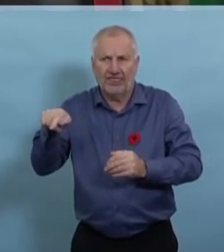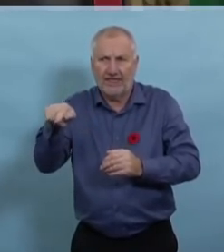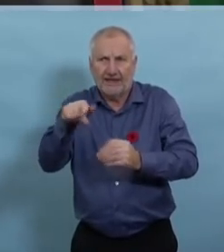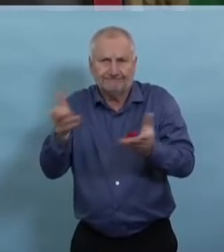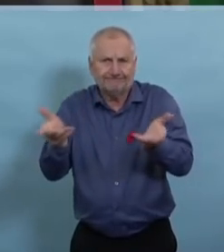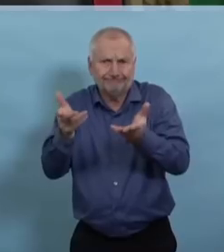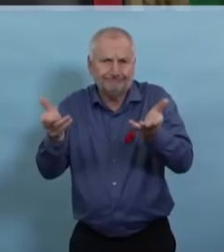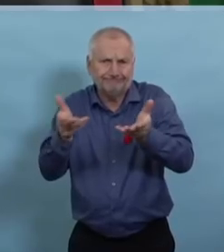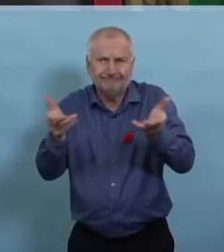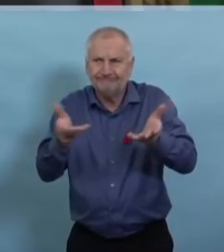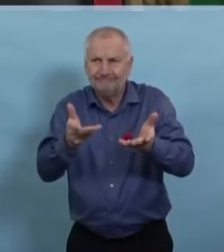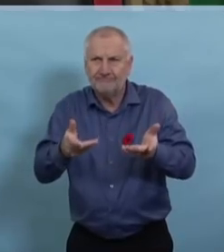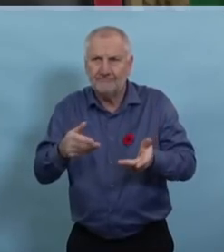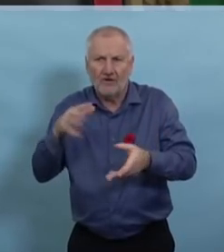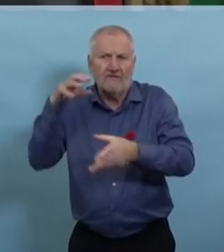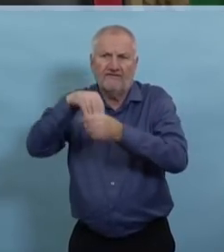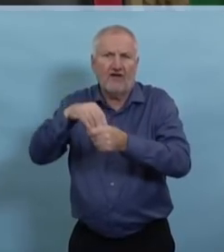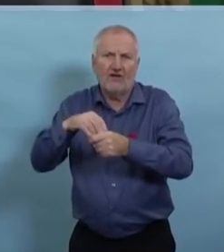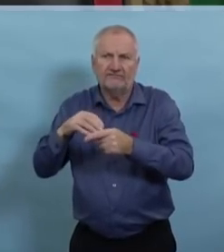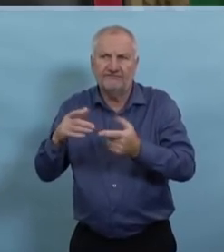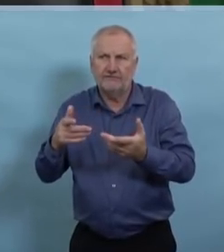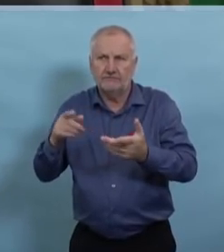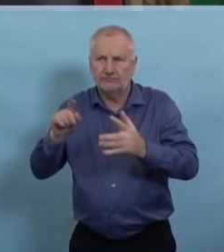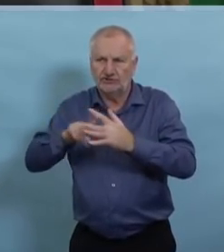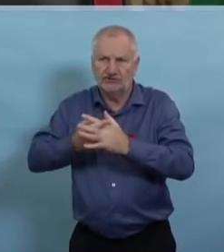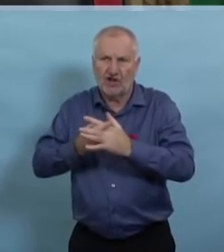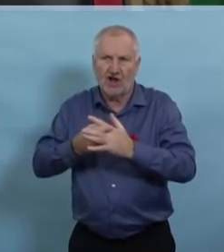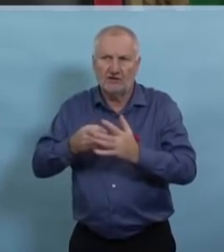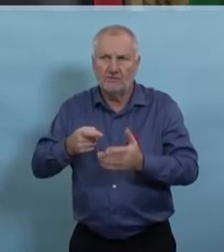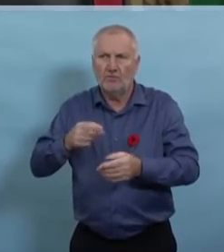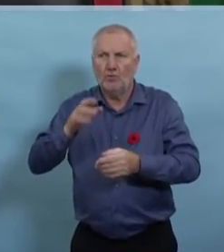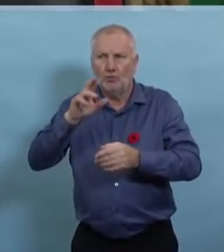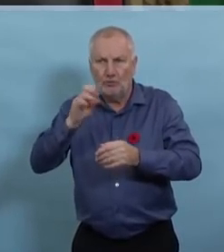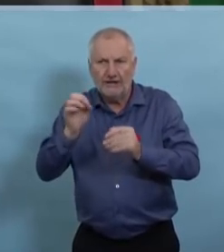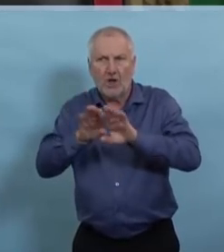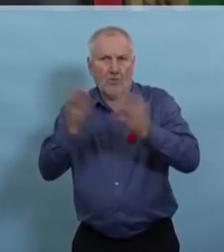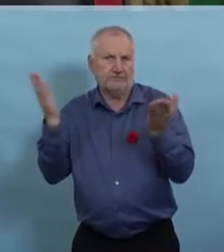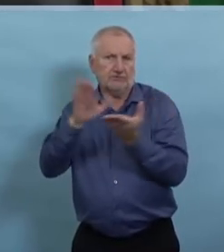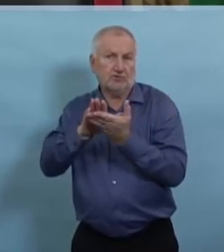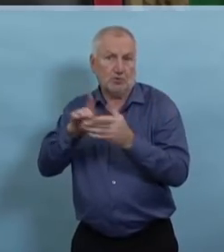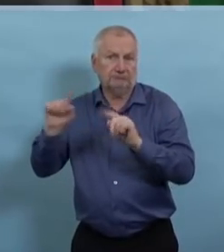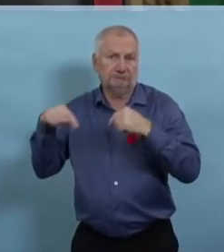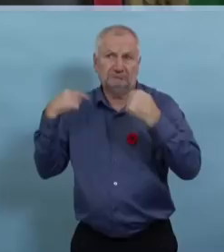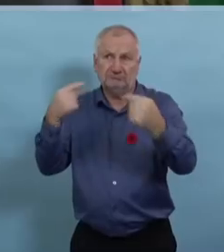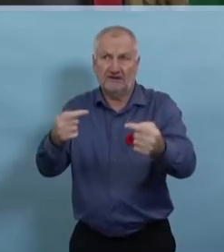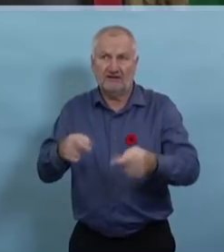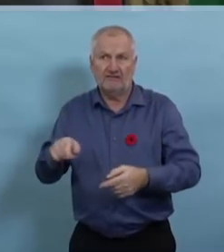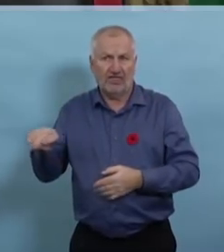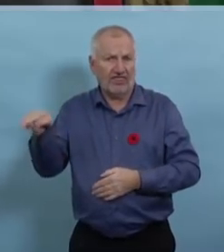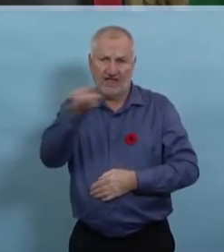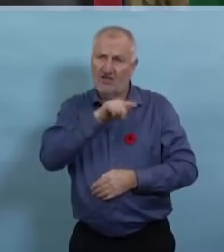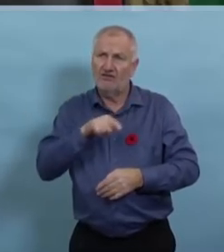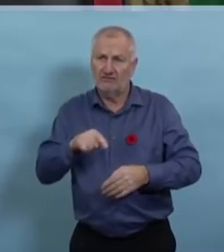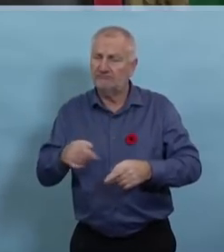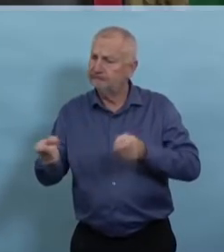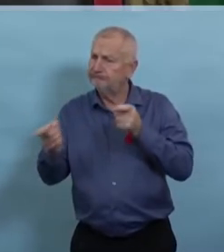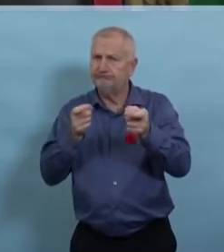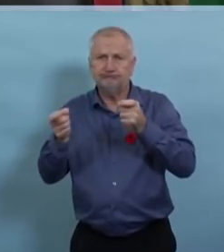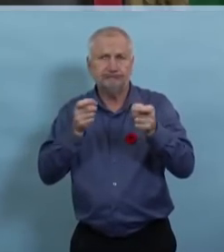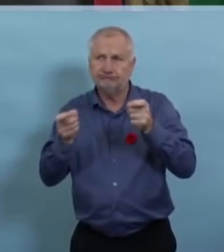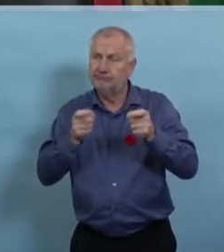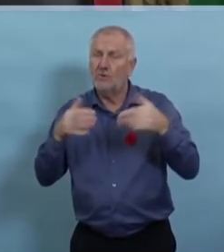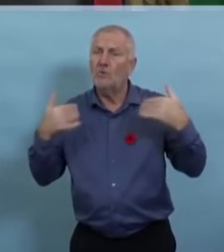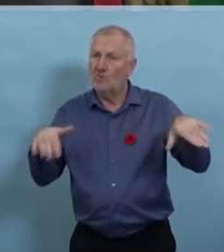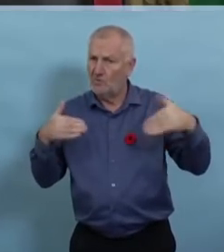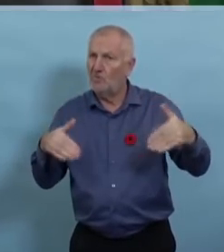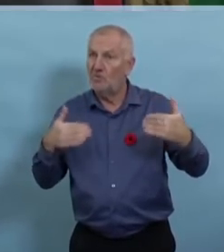of reopening of schools, and they're handling it with exceptional professionalism. And we're finding that when they do get in